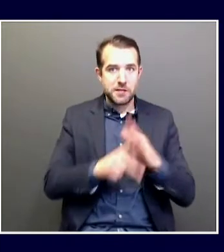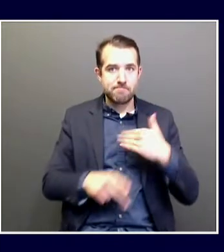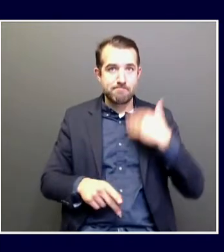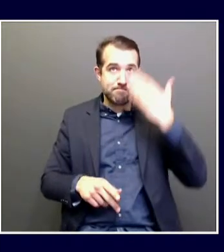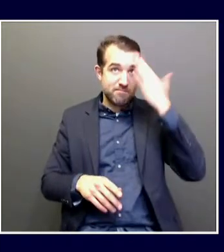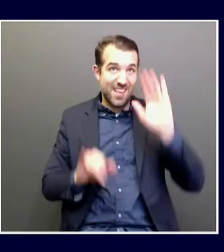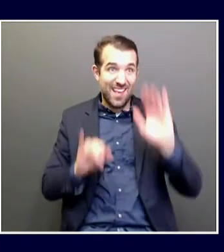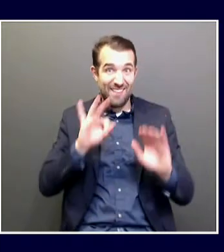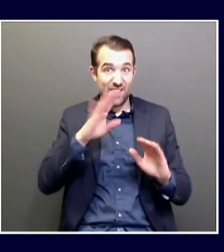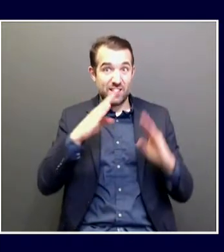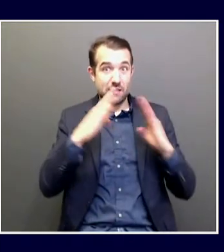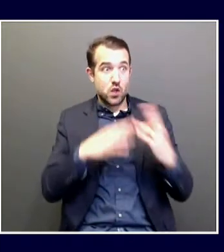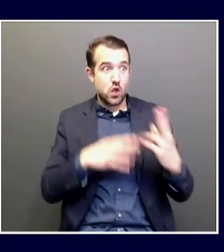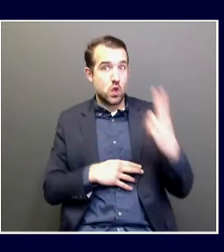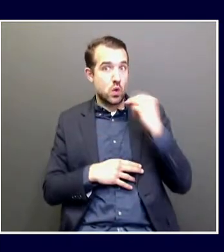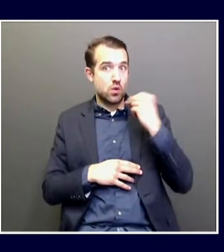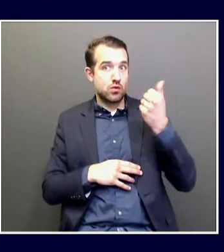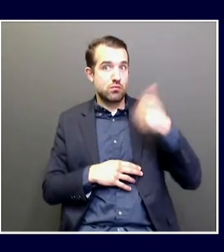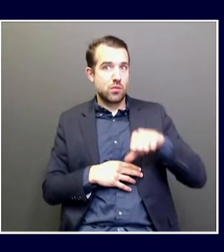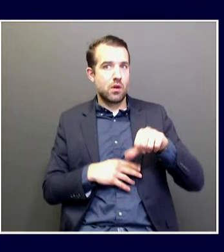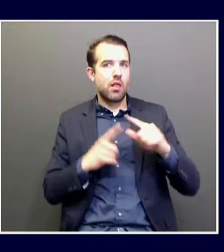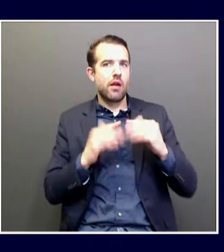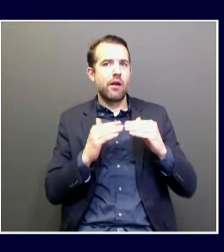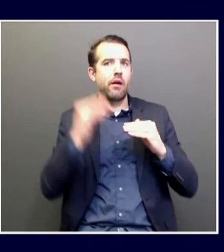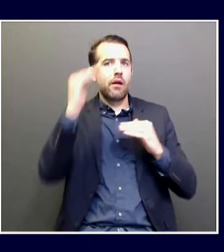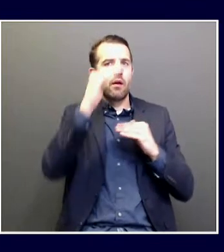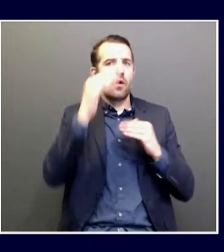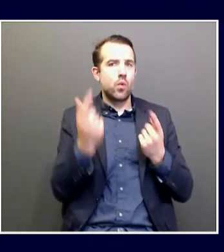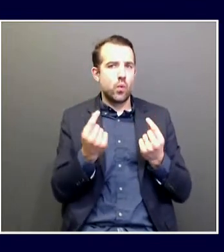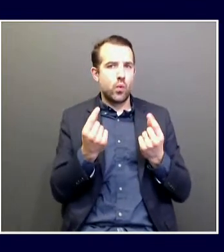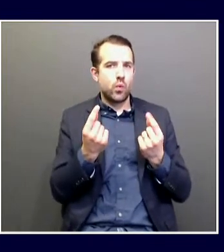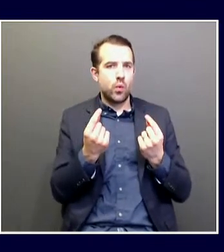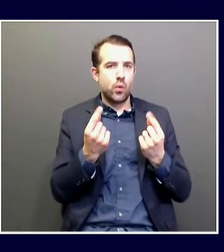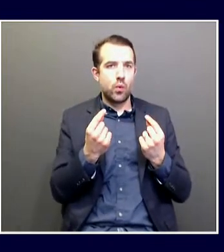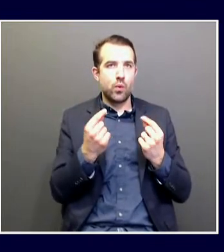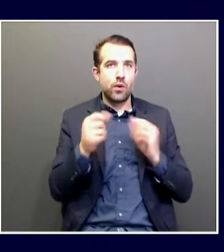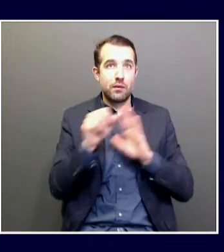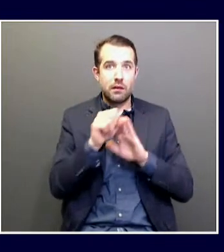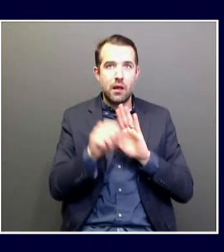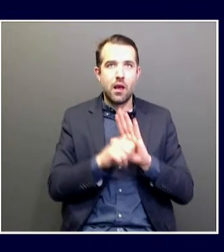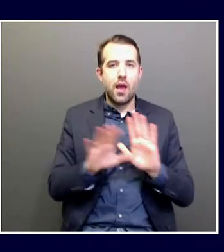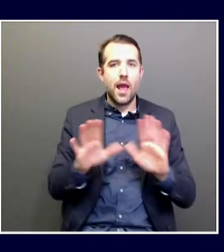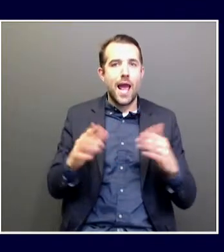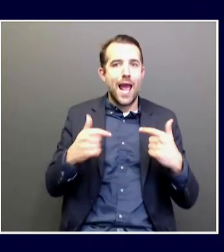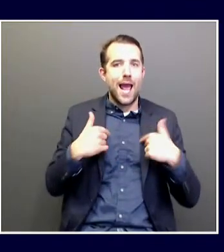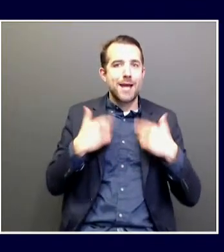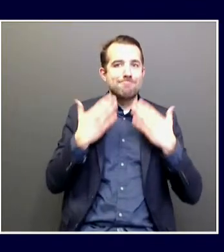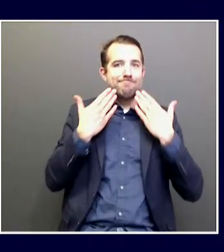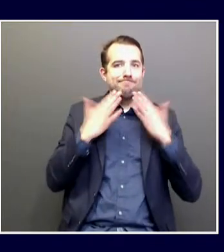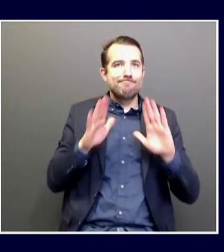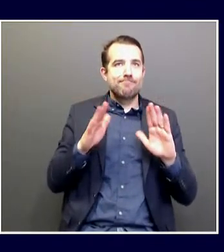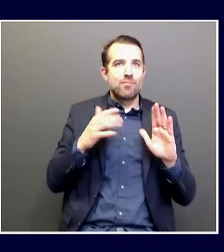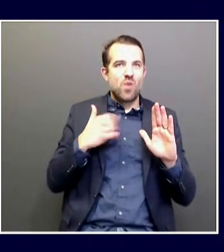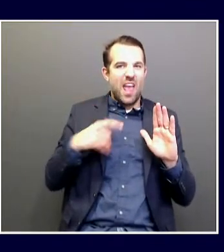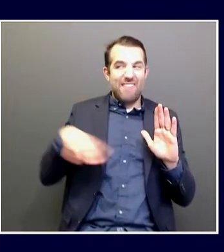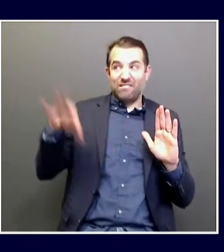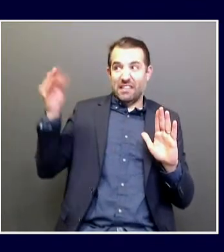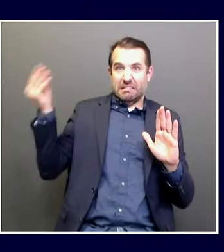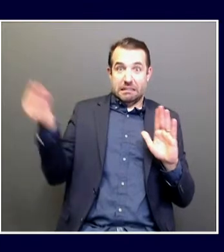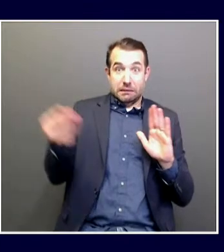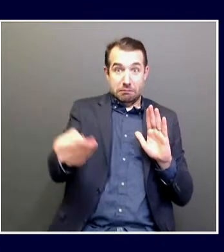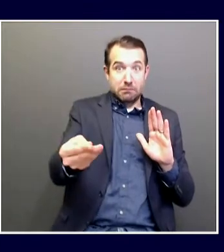turning it down, is there anyone at the state level that they can go to? Yeah, I'm afraid I don't know the answer to that question, but we can get back to you. Okay. Thanks. Okay.